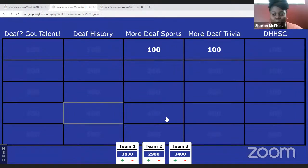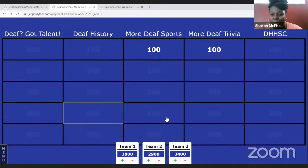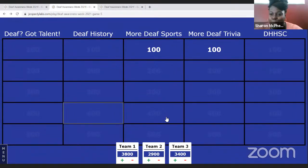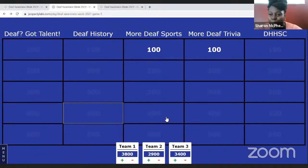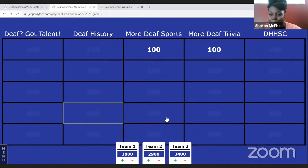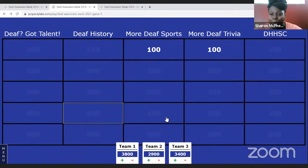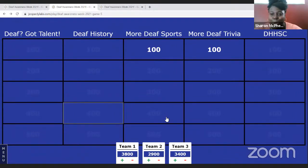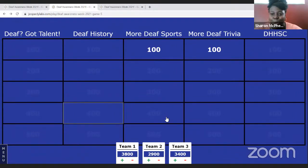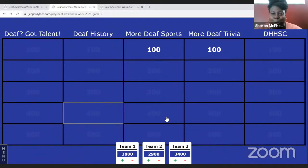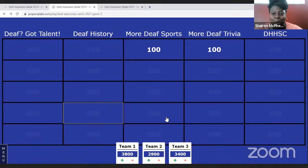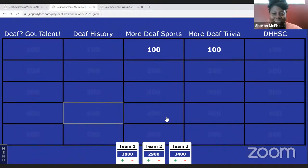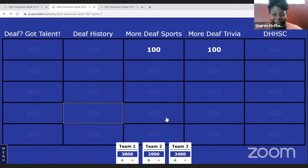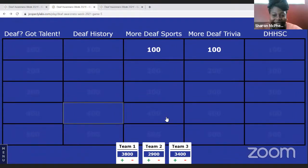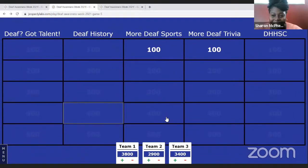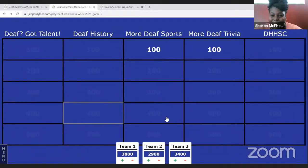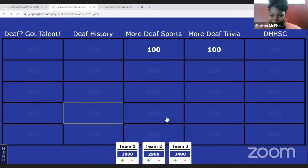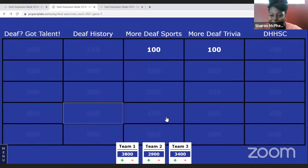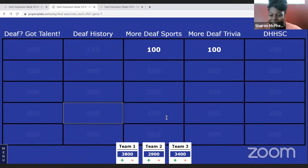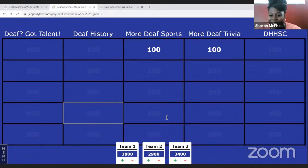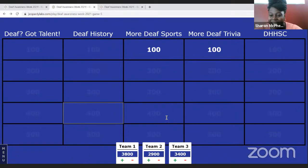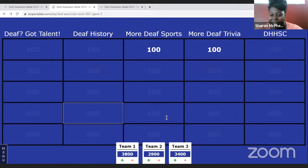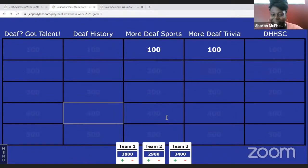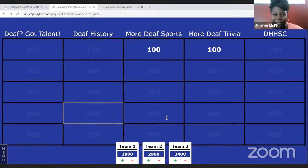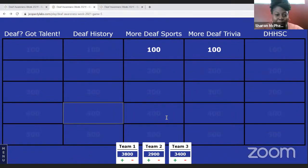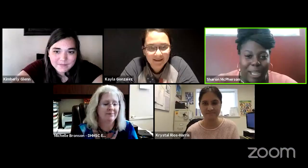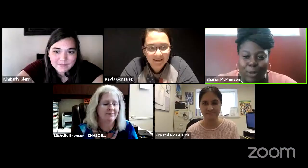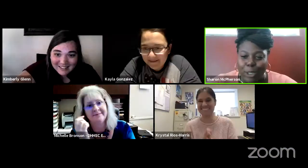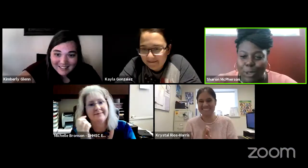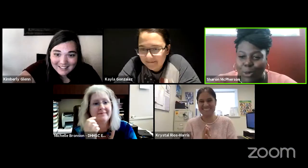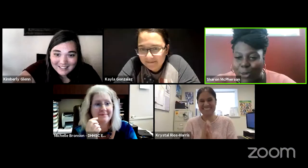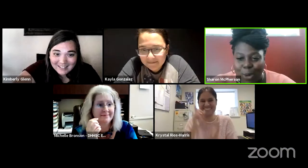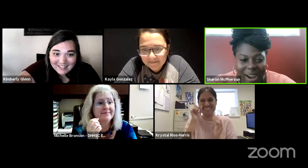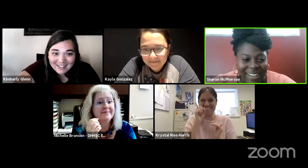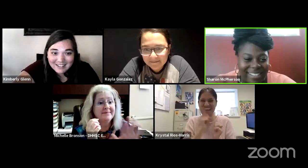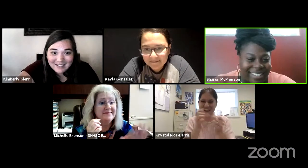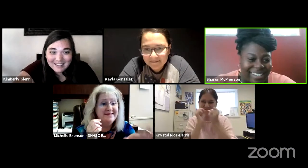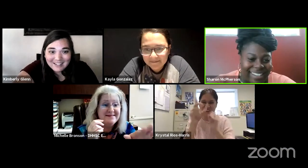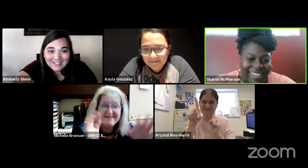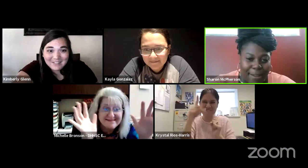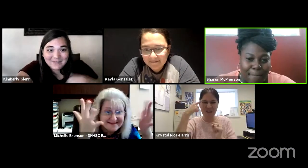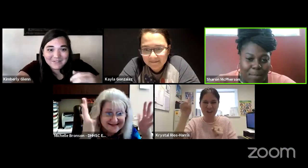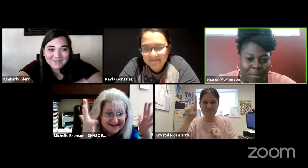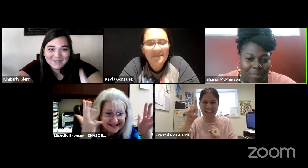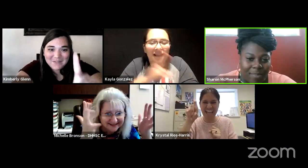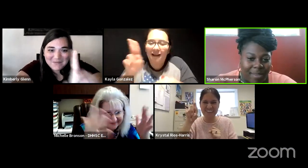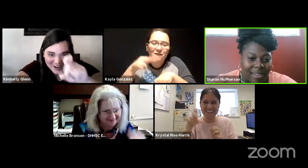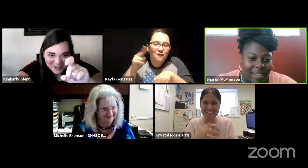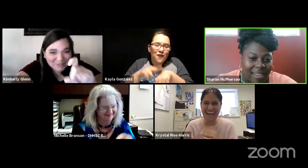Okay, there's 2 left. Let's pick which one you want.